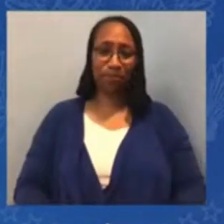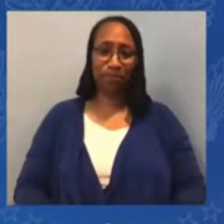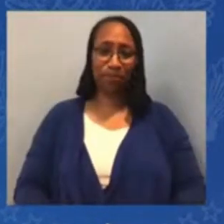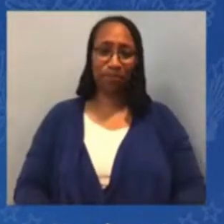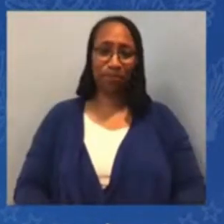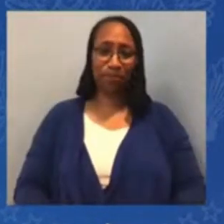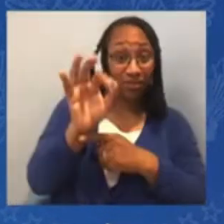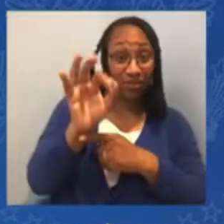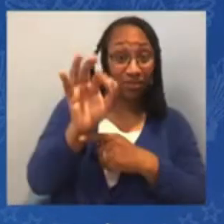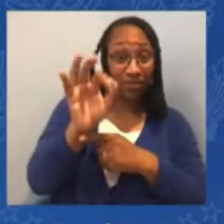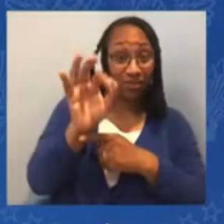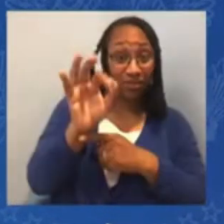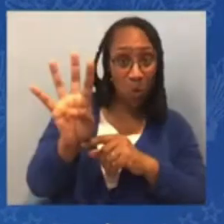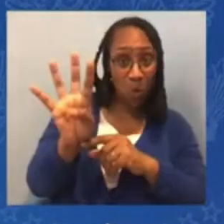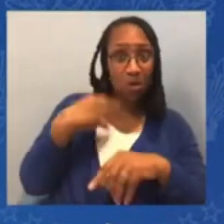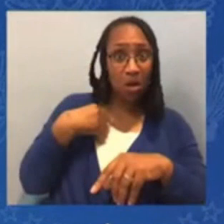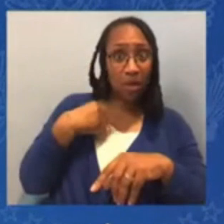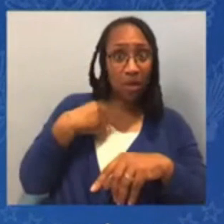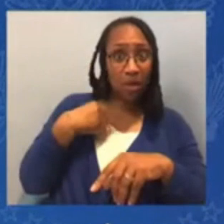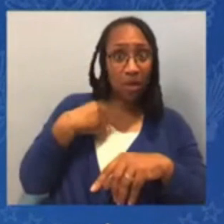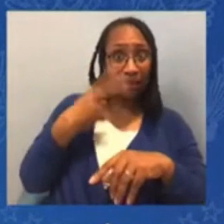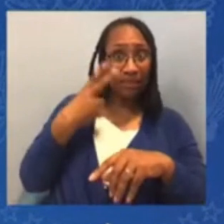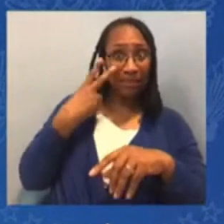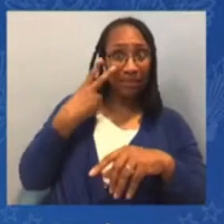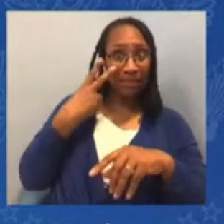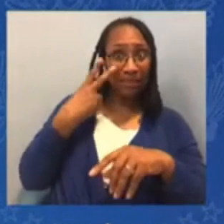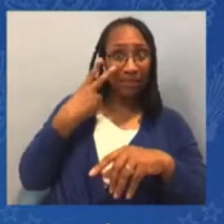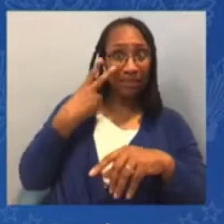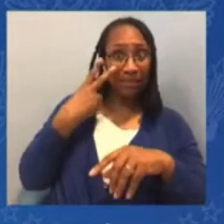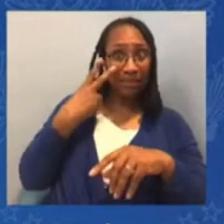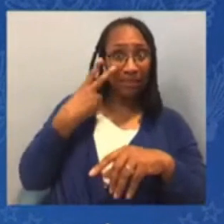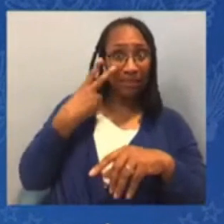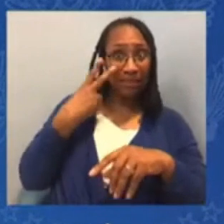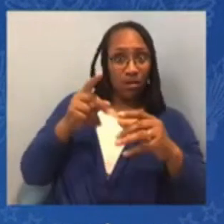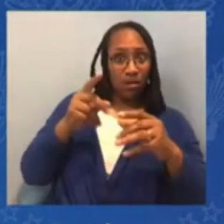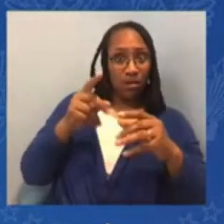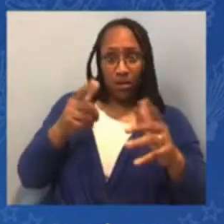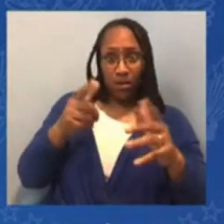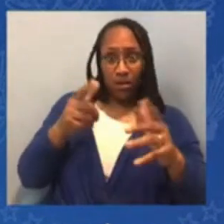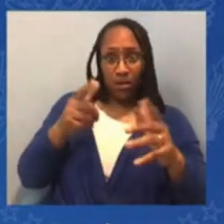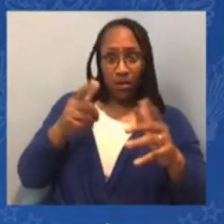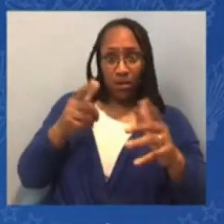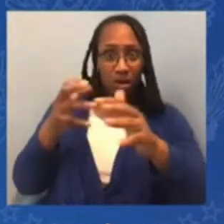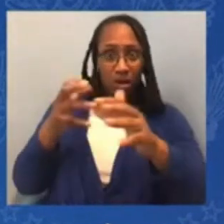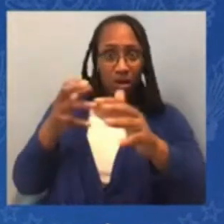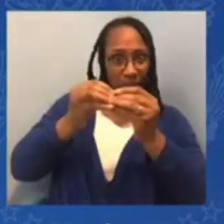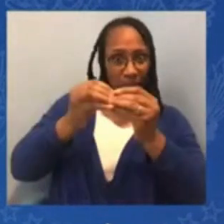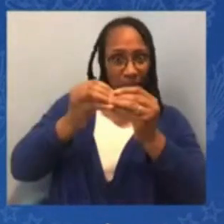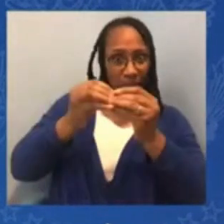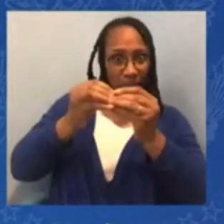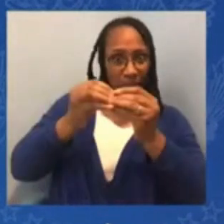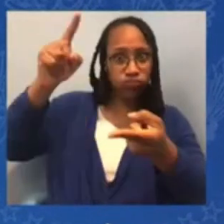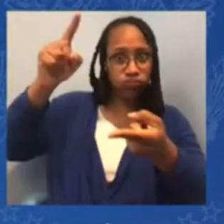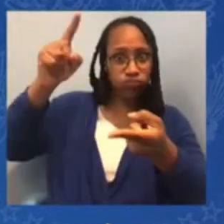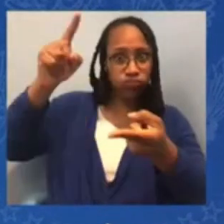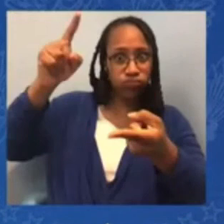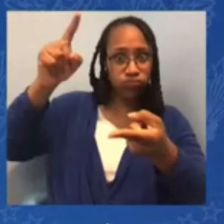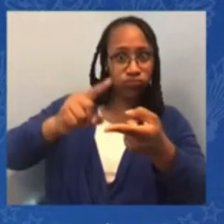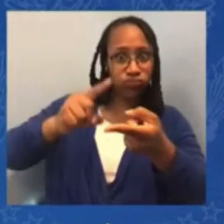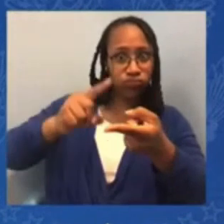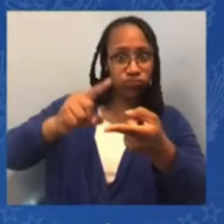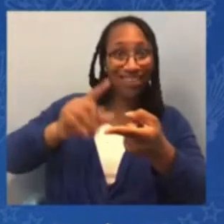shootings. That's when the ban expired, mass shootings tripled. But let the ban on assault